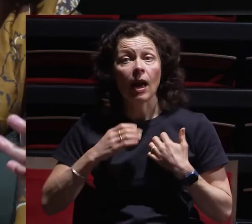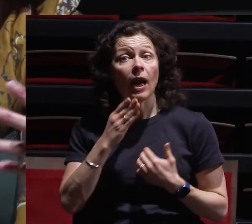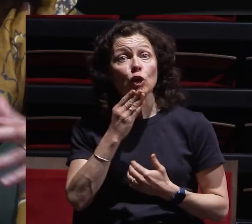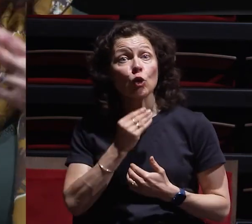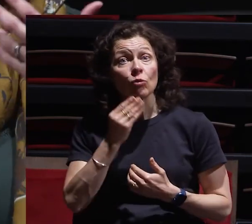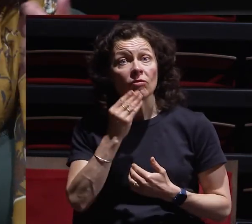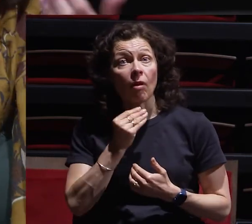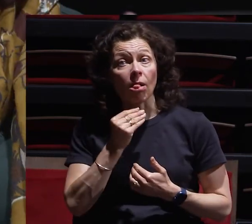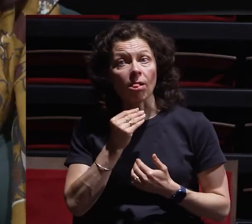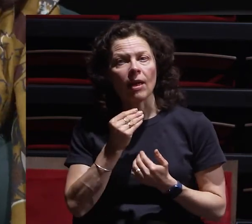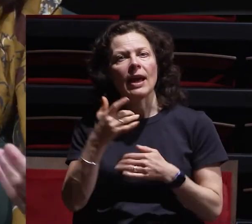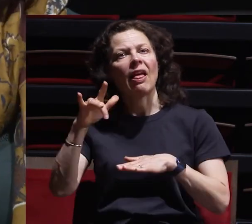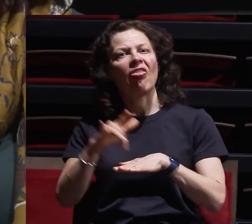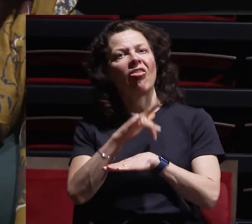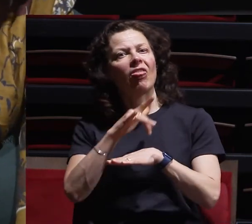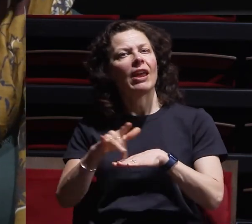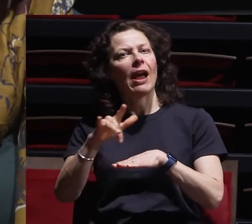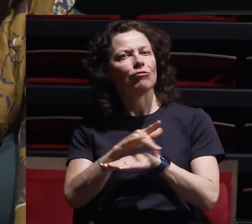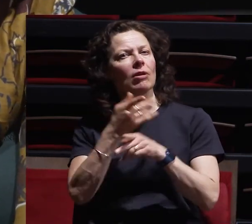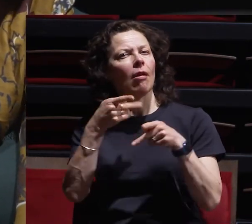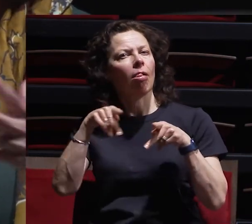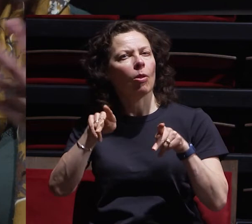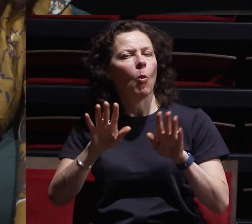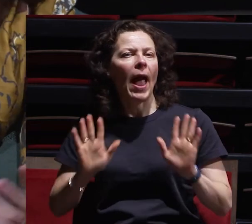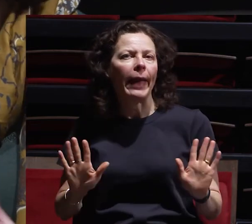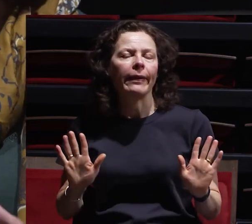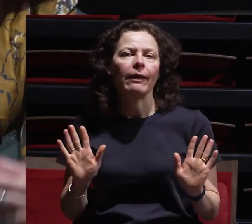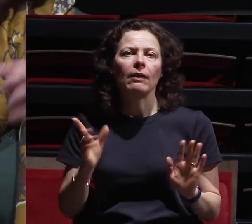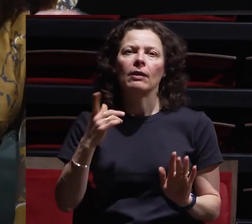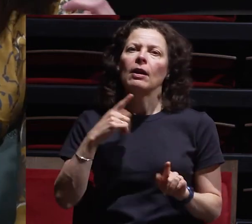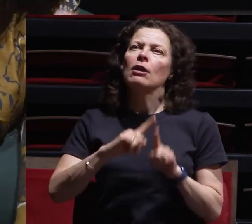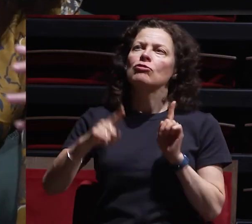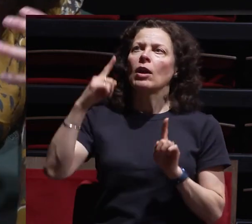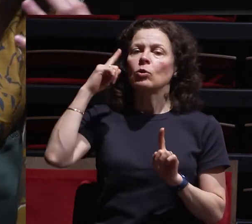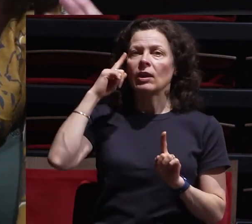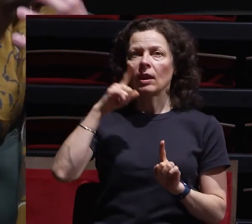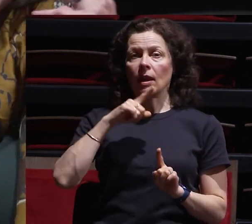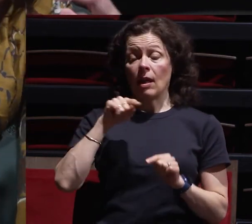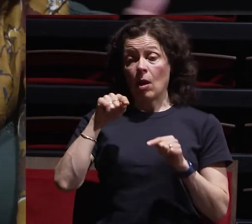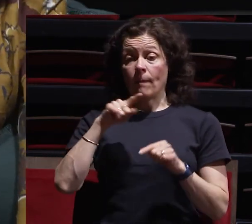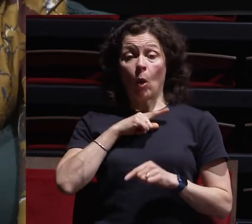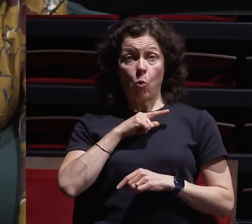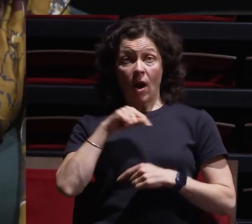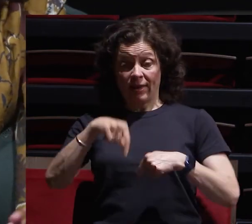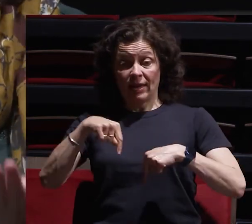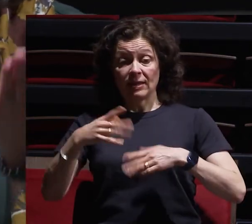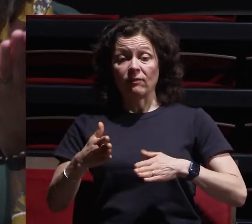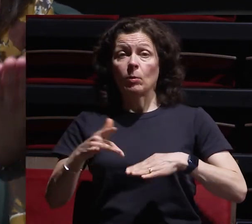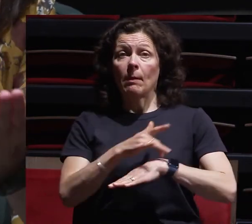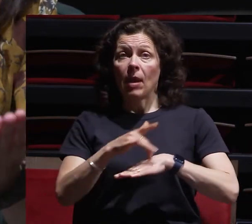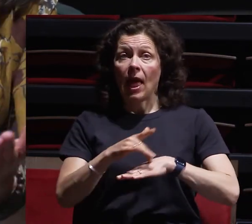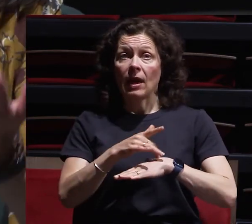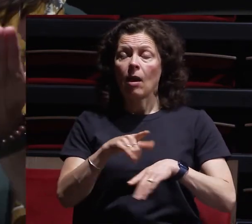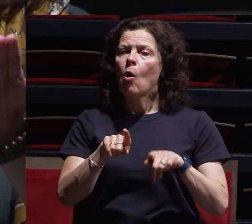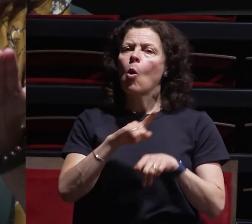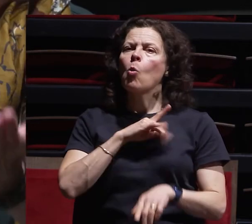and using the form in a really theatrical way. So trying to be thinking, why does this